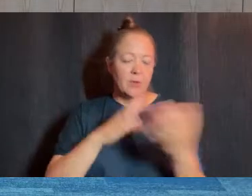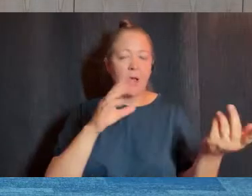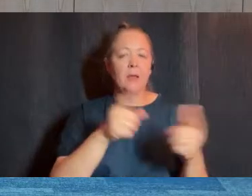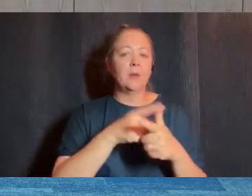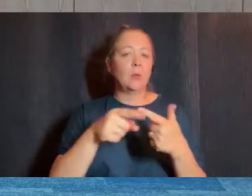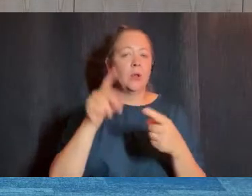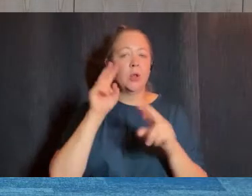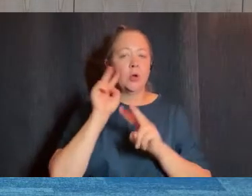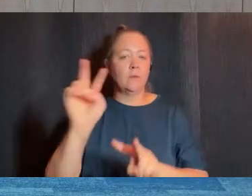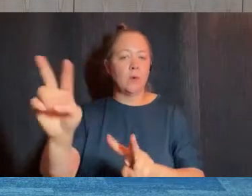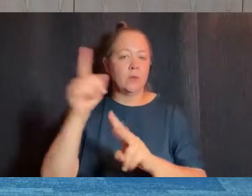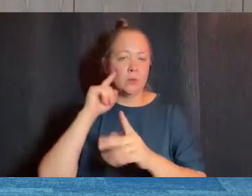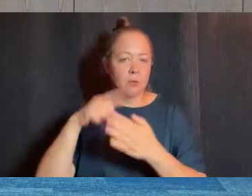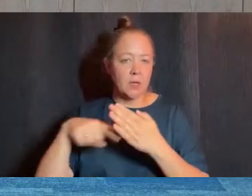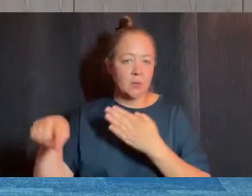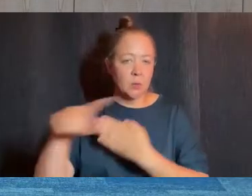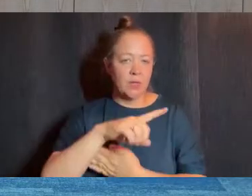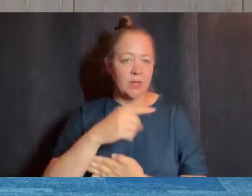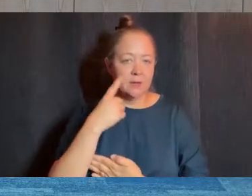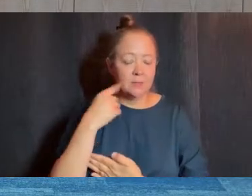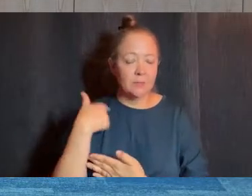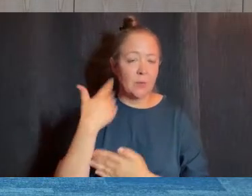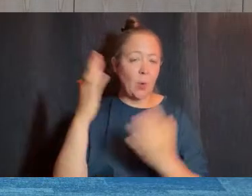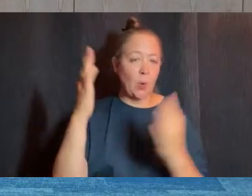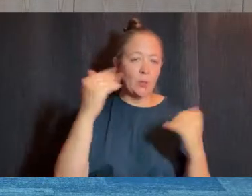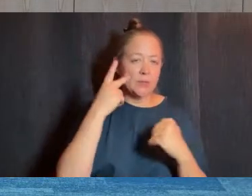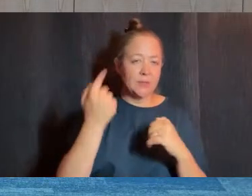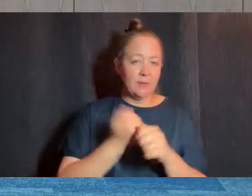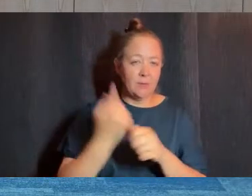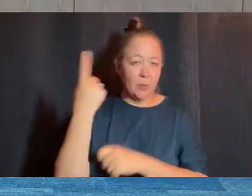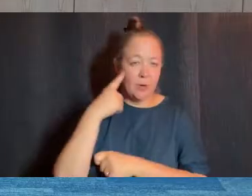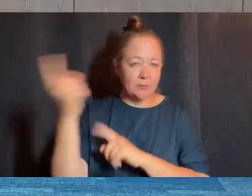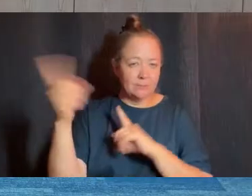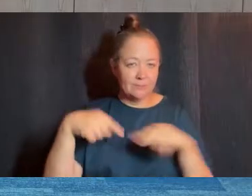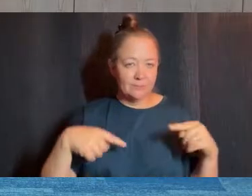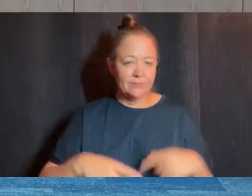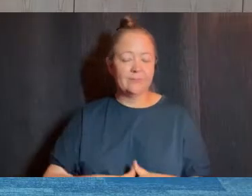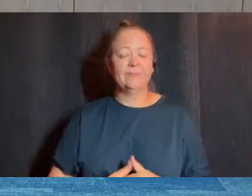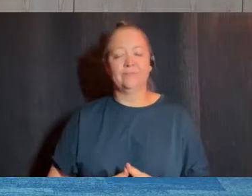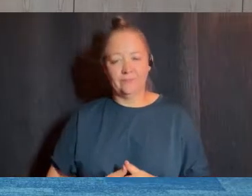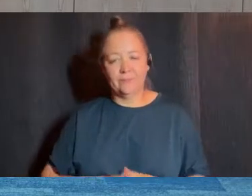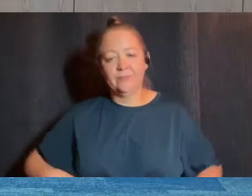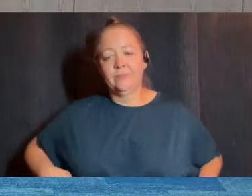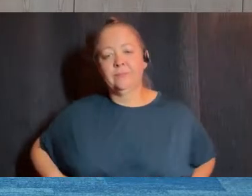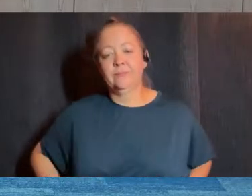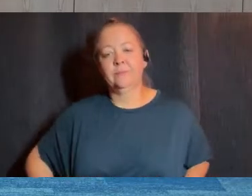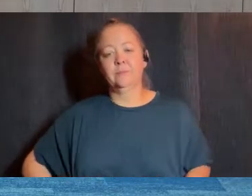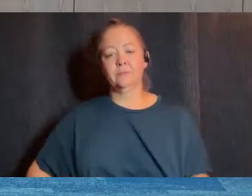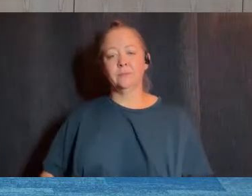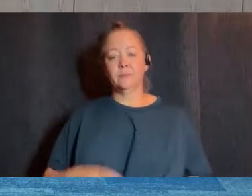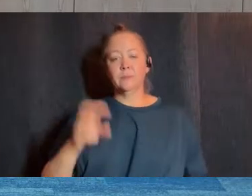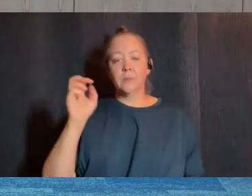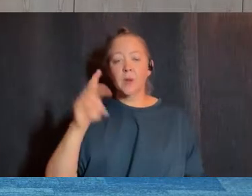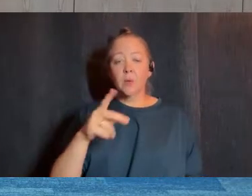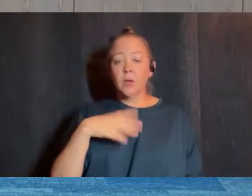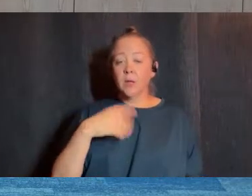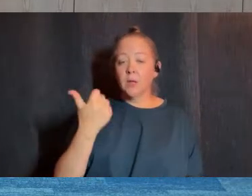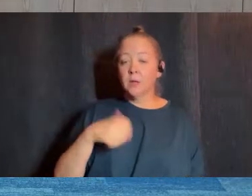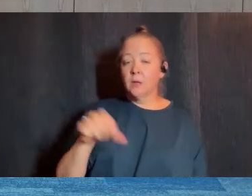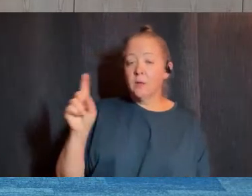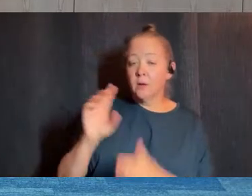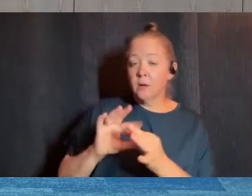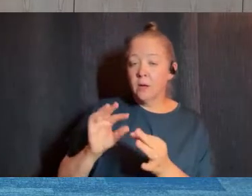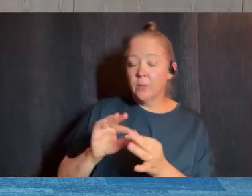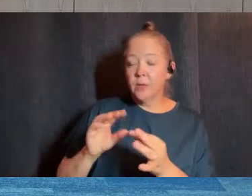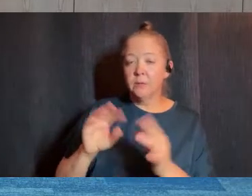Leclerc, did you have any new announcements? All right. Councilmember Fry? Thank Thank you,